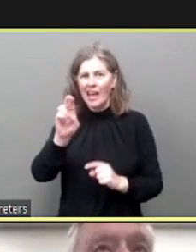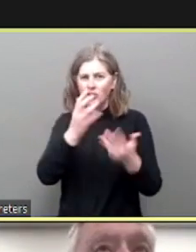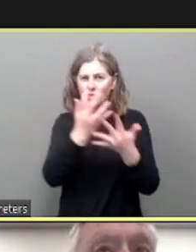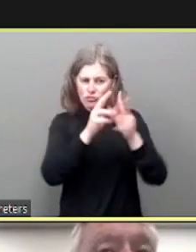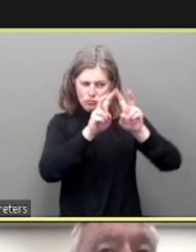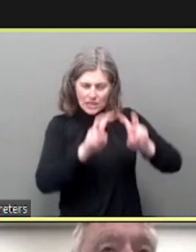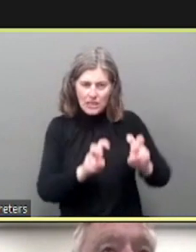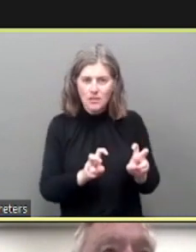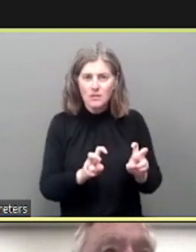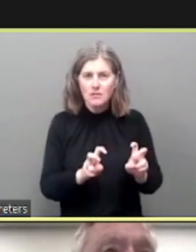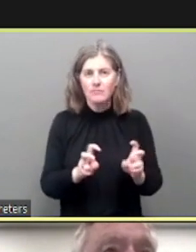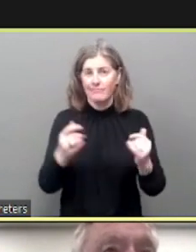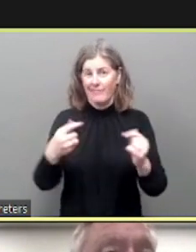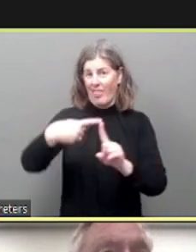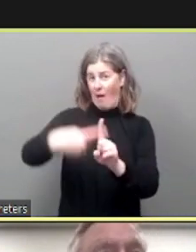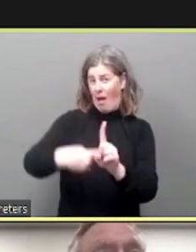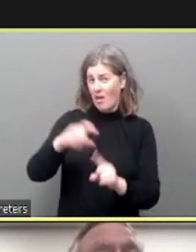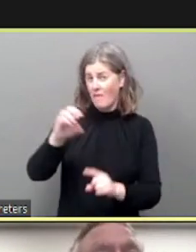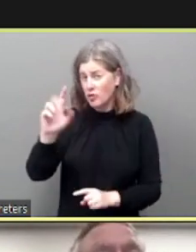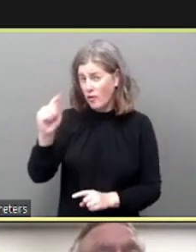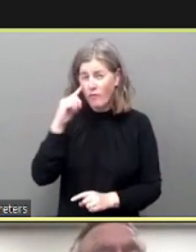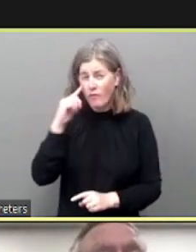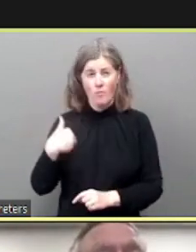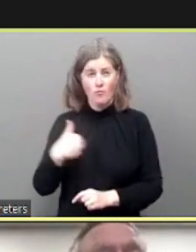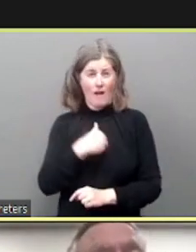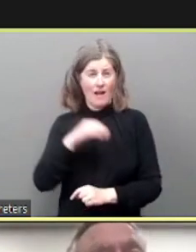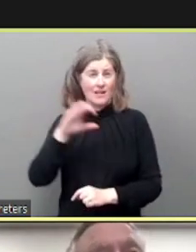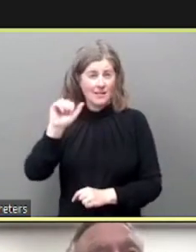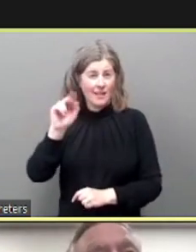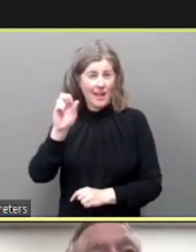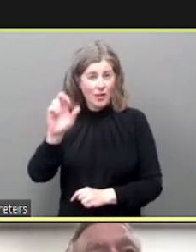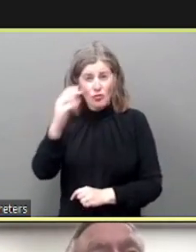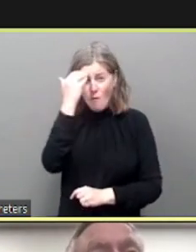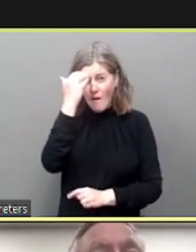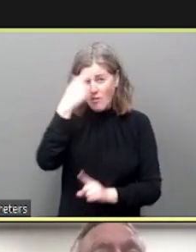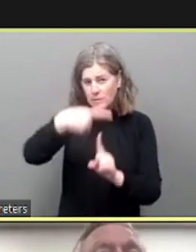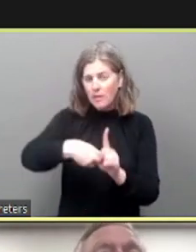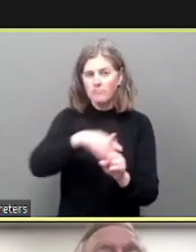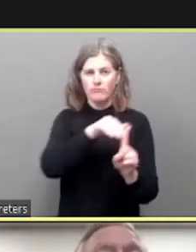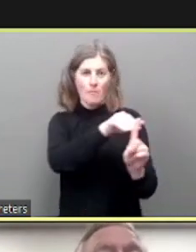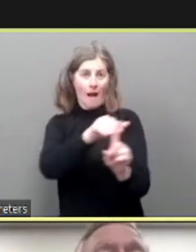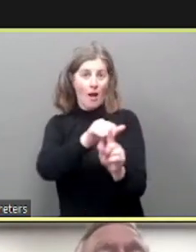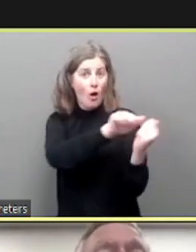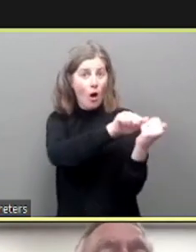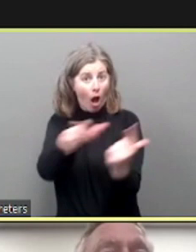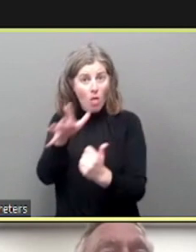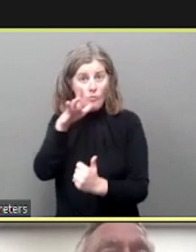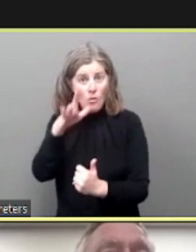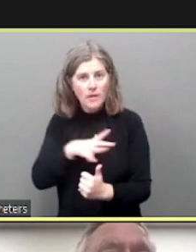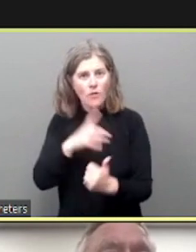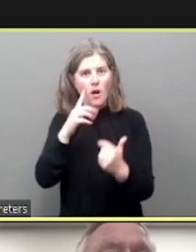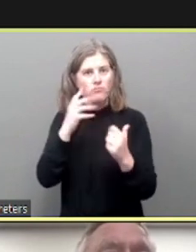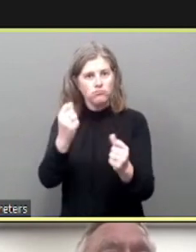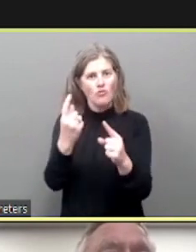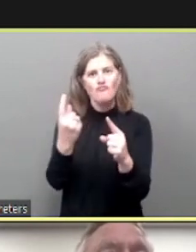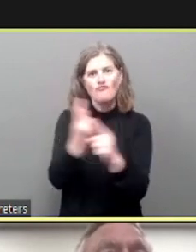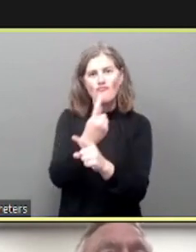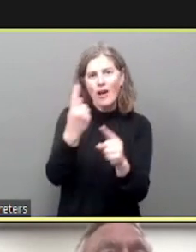October is Breast Cancer Awareness Month. So we wanted to remind all women about getting those